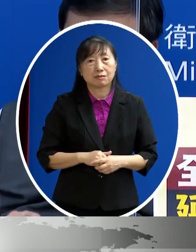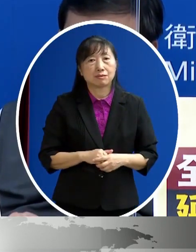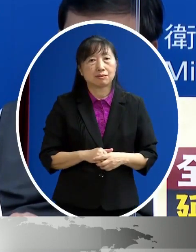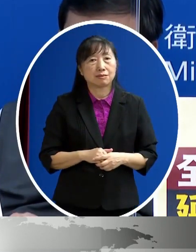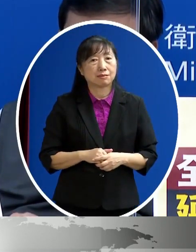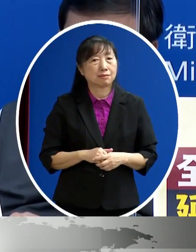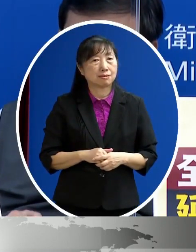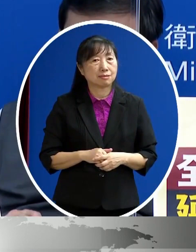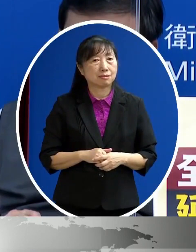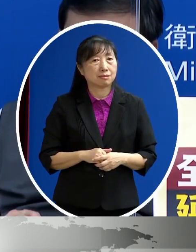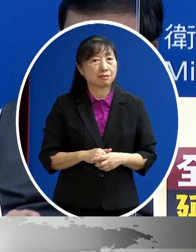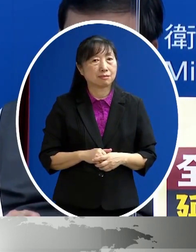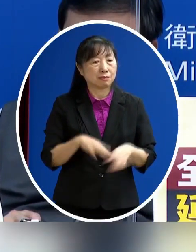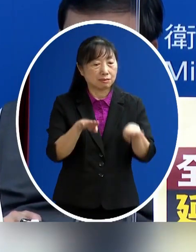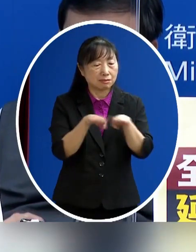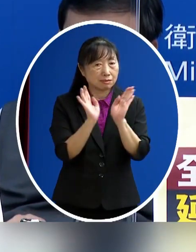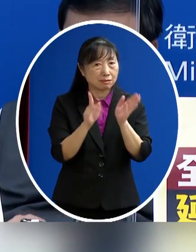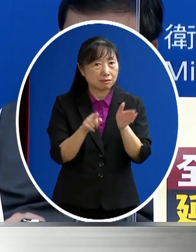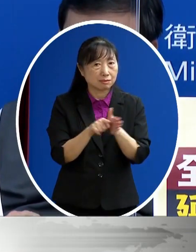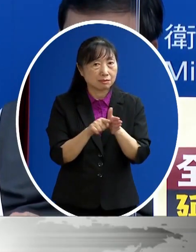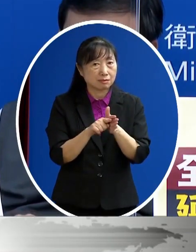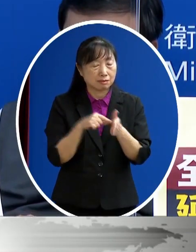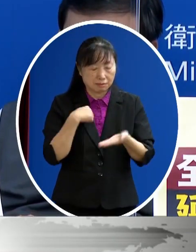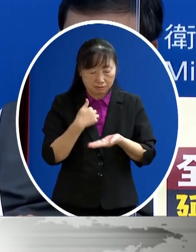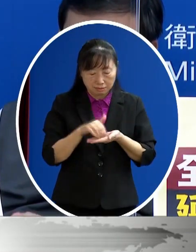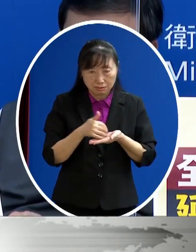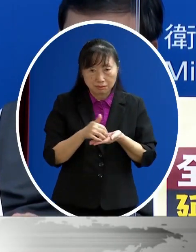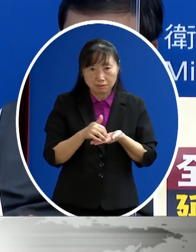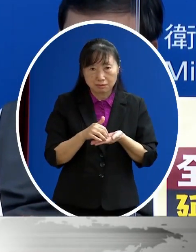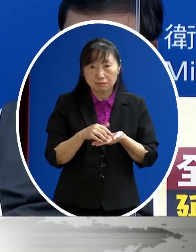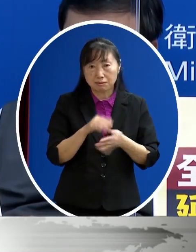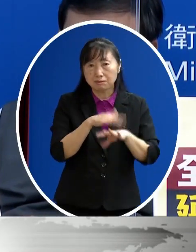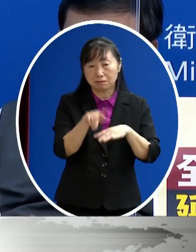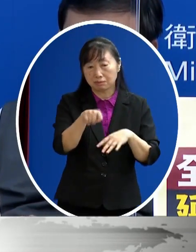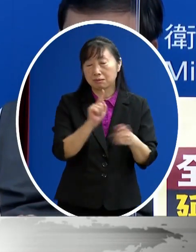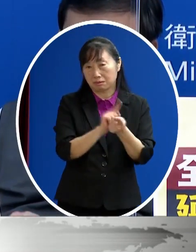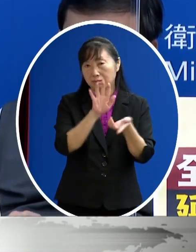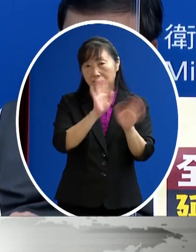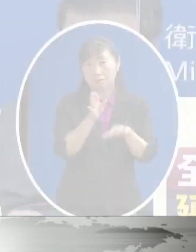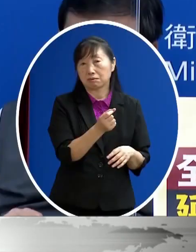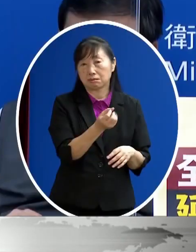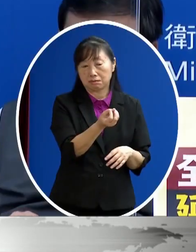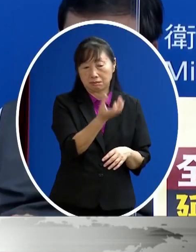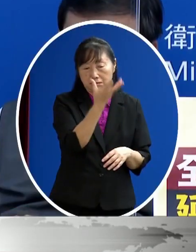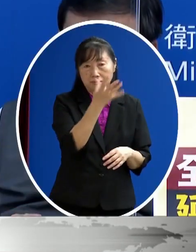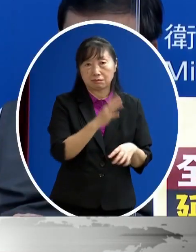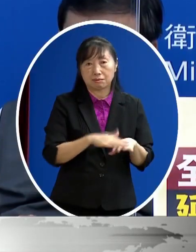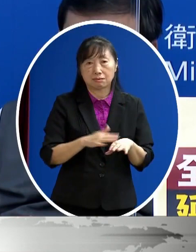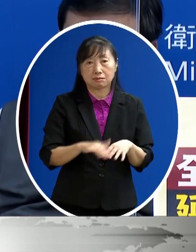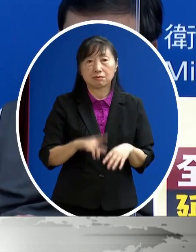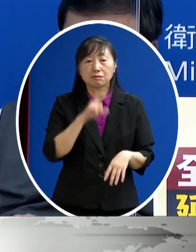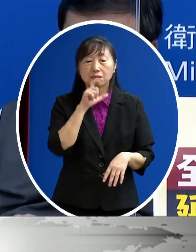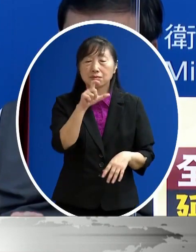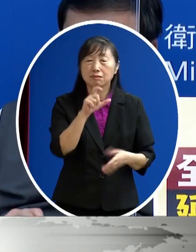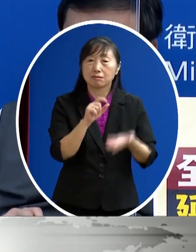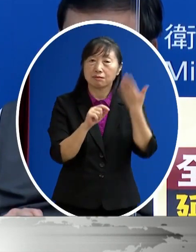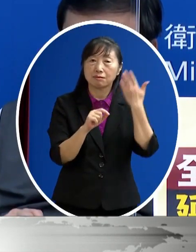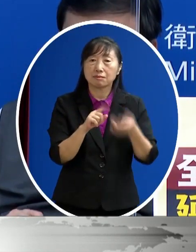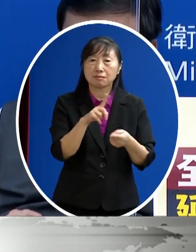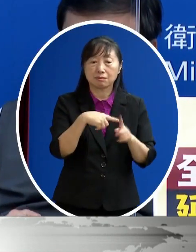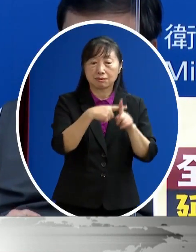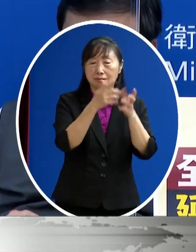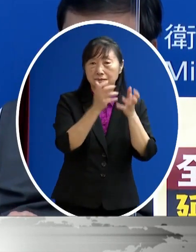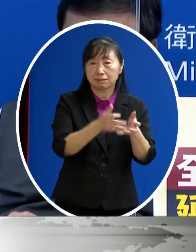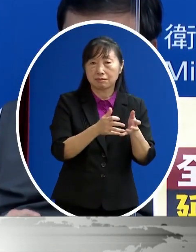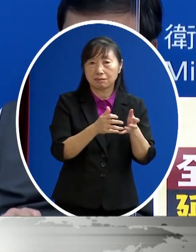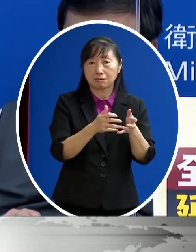the outset of this COVID wave. It could be because of the mutations of this particular virus strain, or because the patients have chronic illnesses,